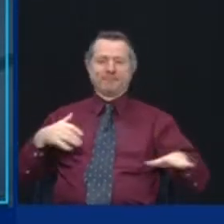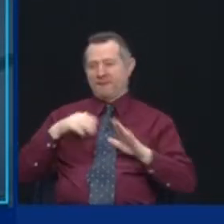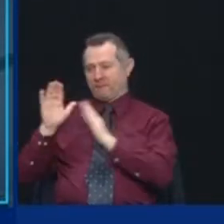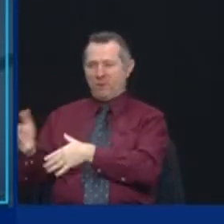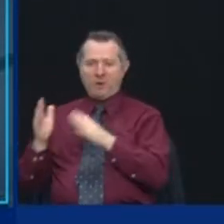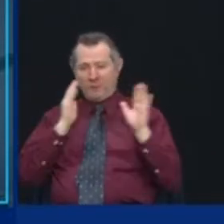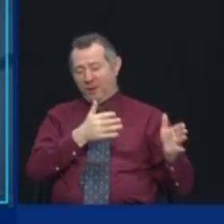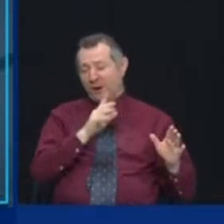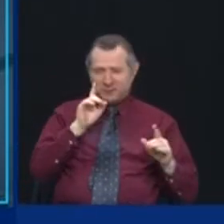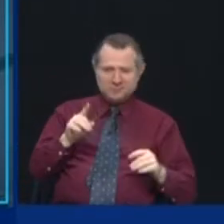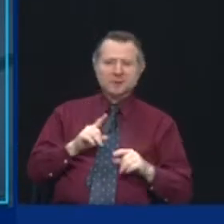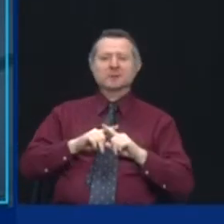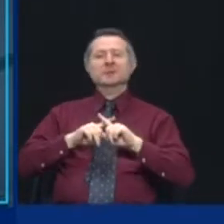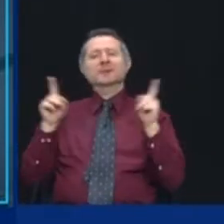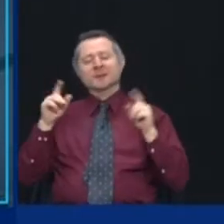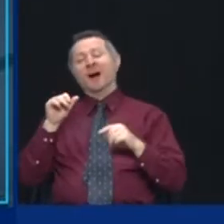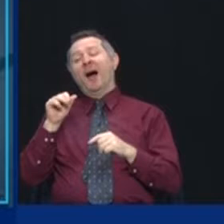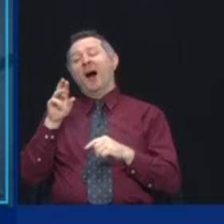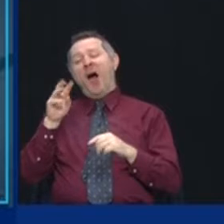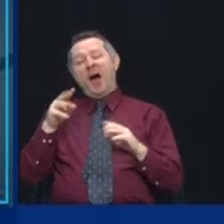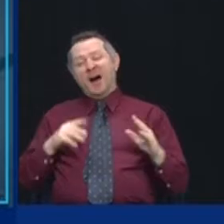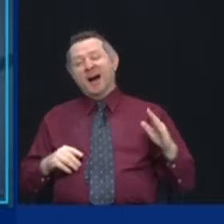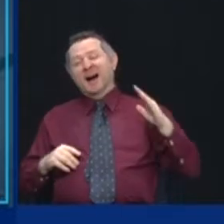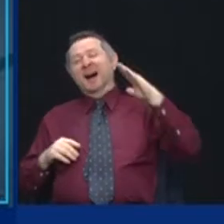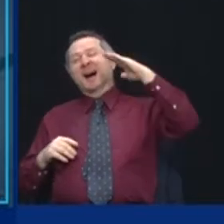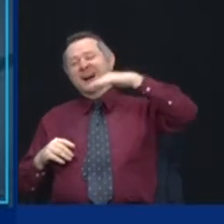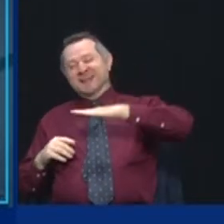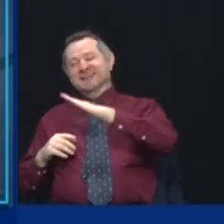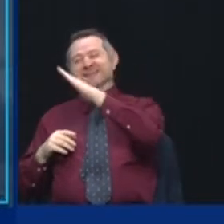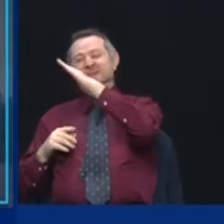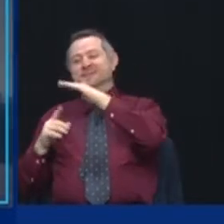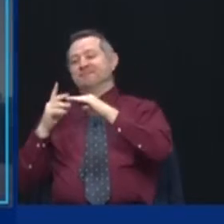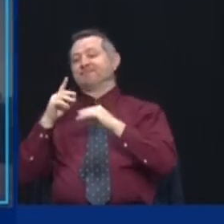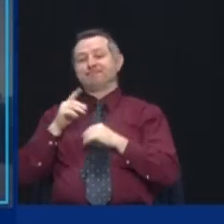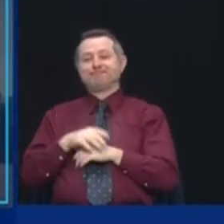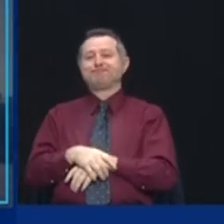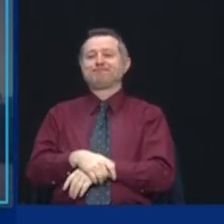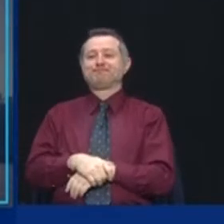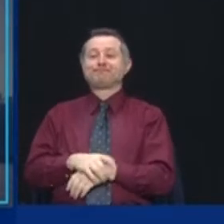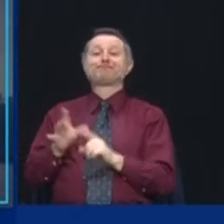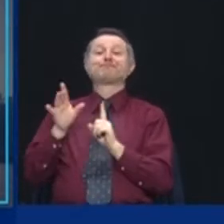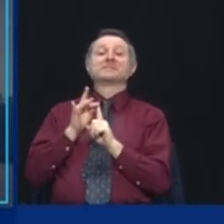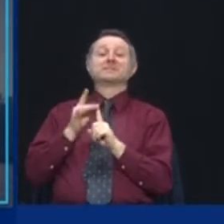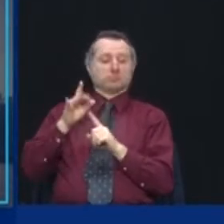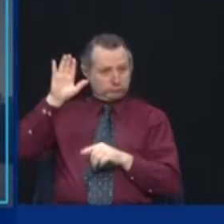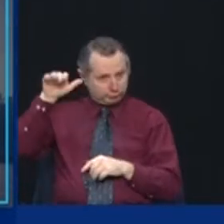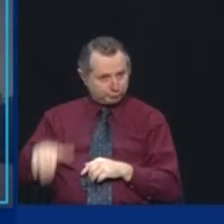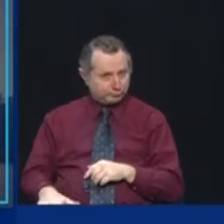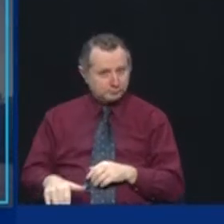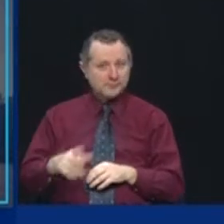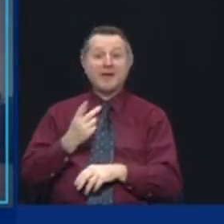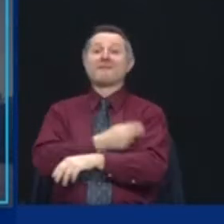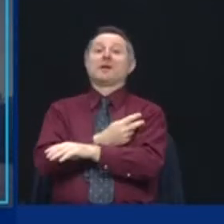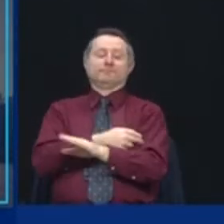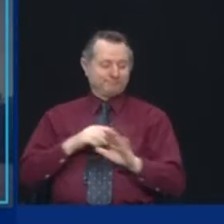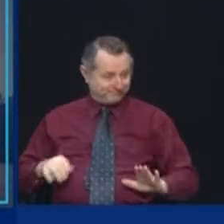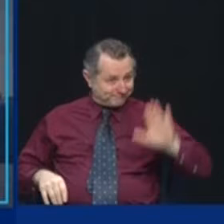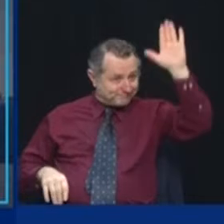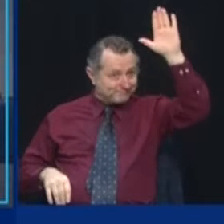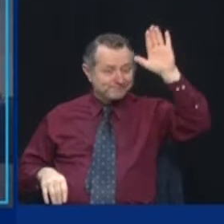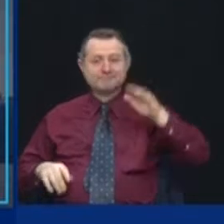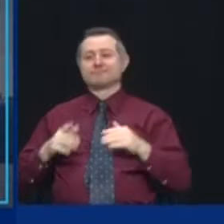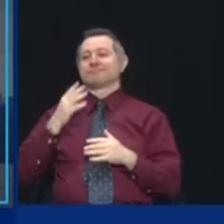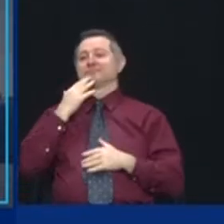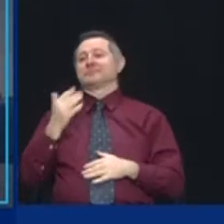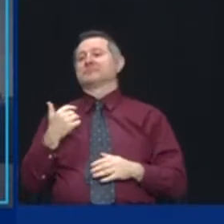right direction. Vaccines are going up. Positivity is going down. We announced a major reopening.